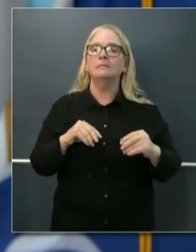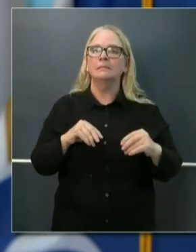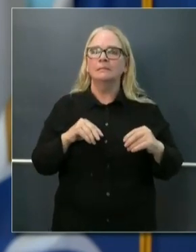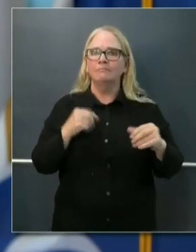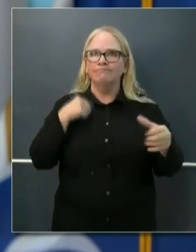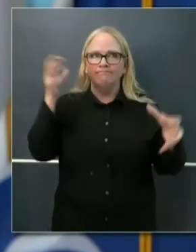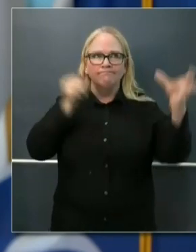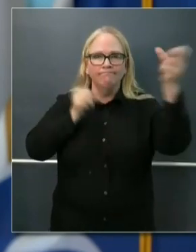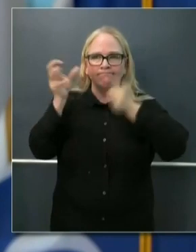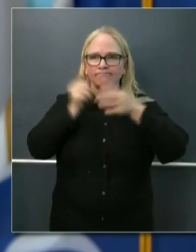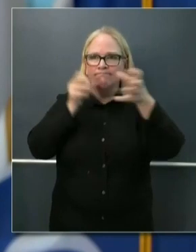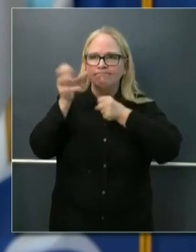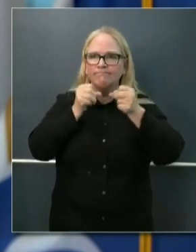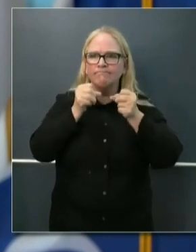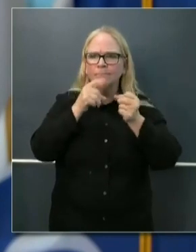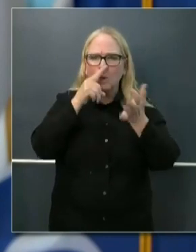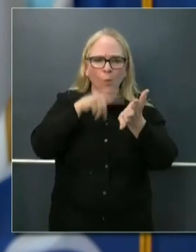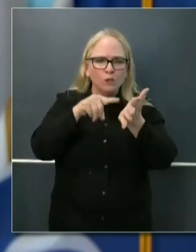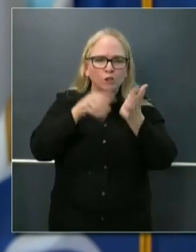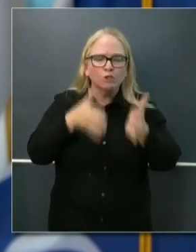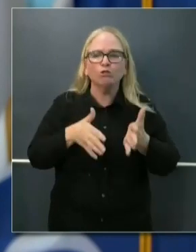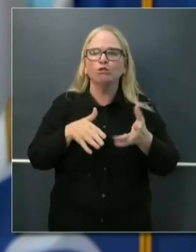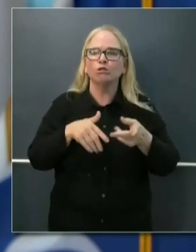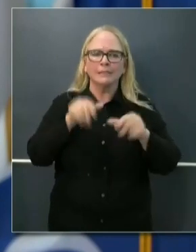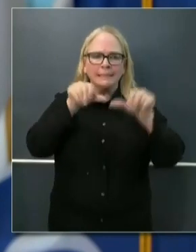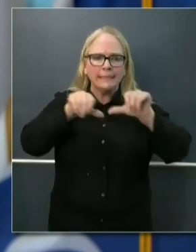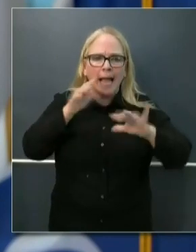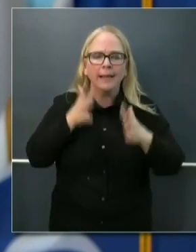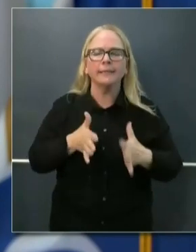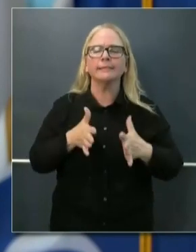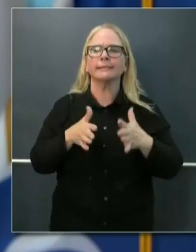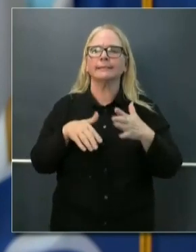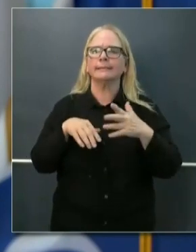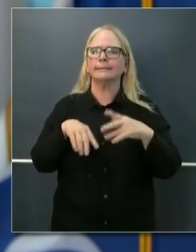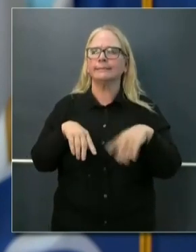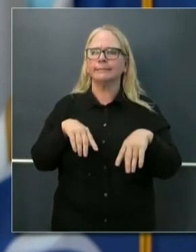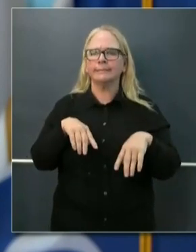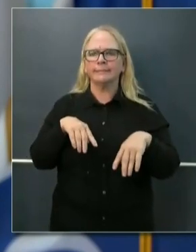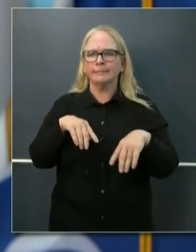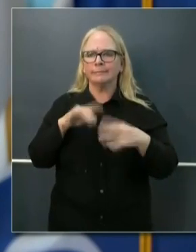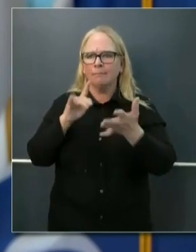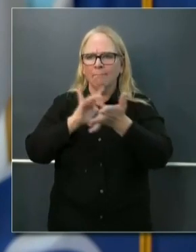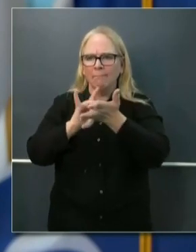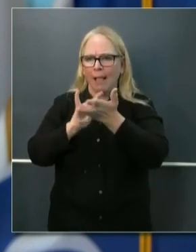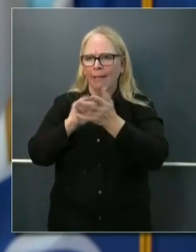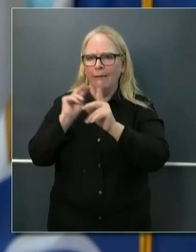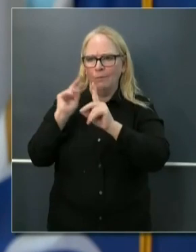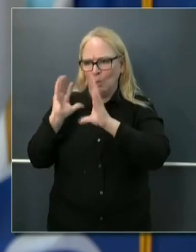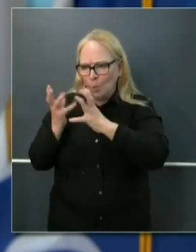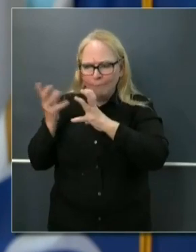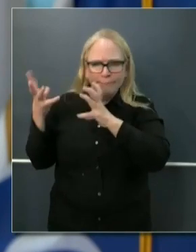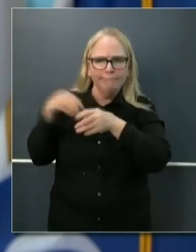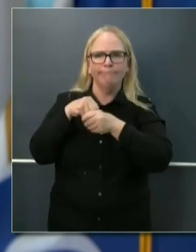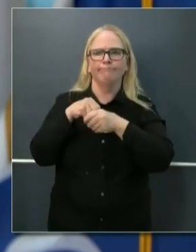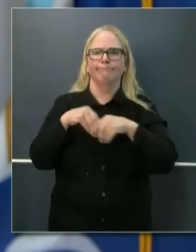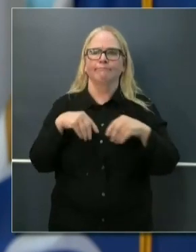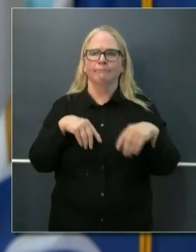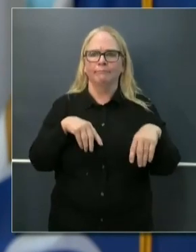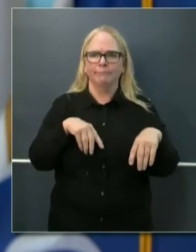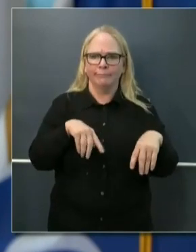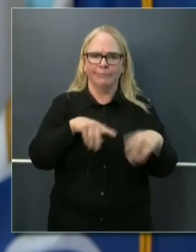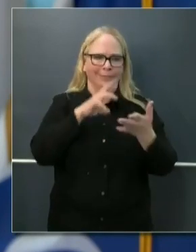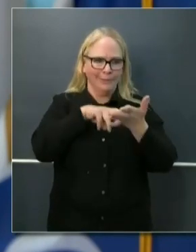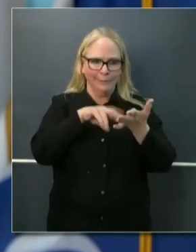folks, researchers and scientists, folks in the front lines from our medical institutions and research institutions and